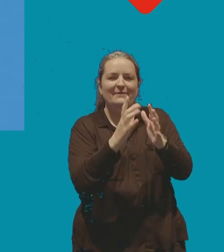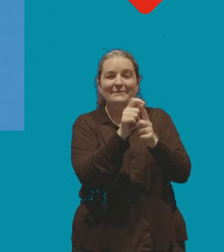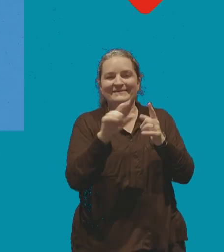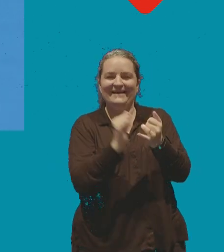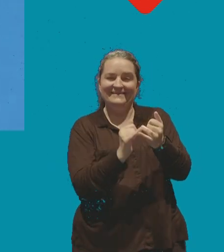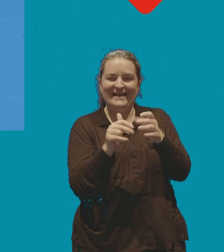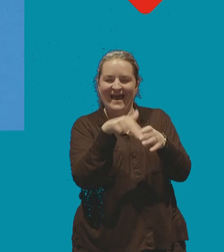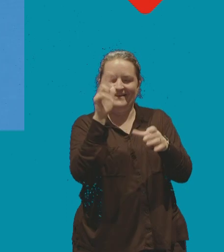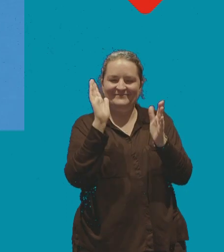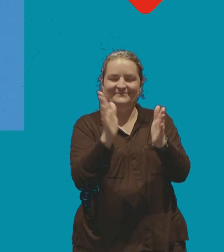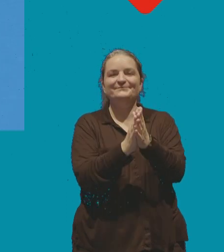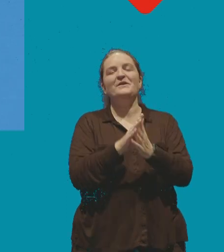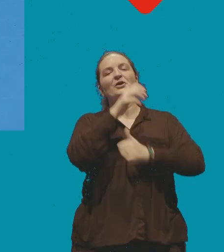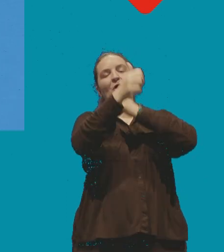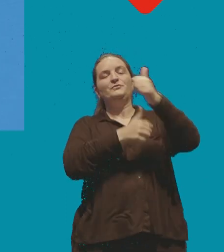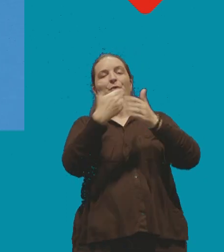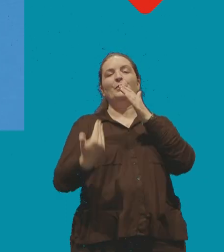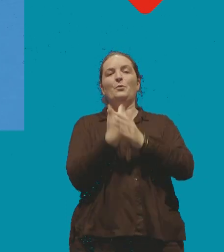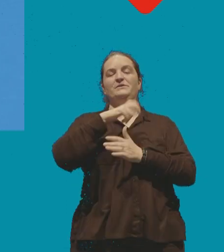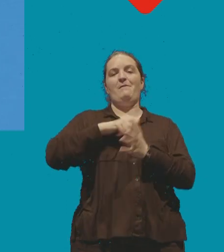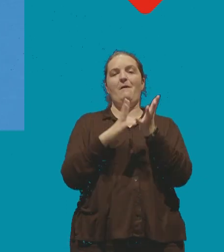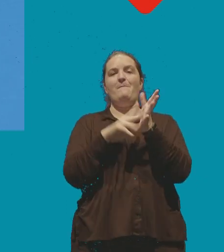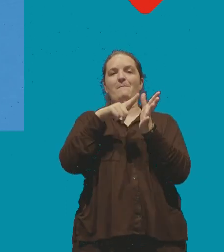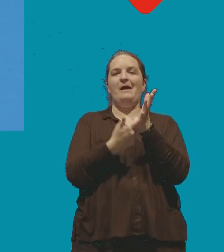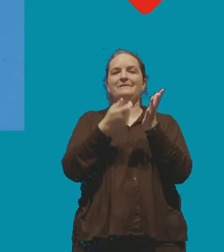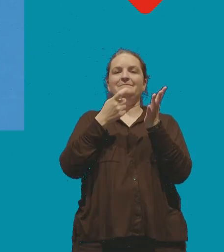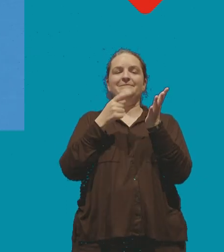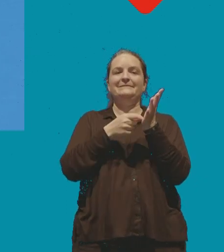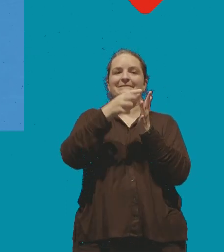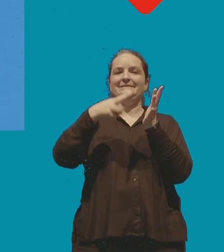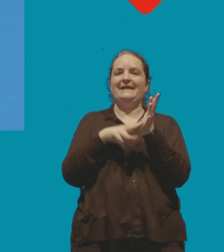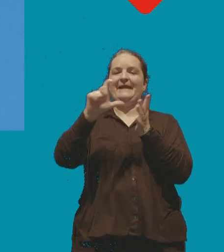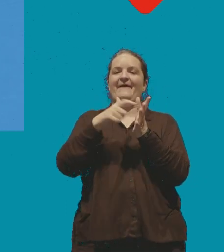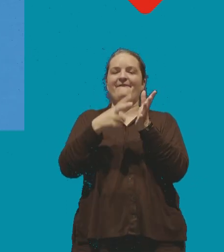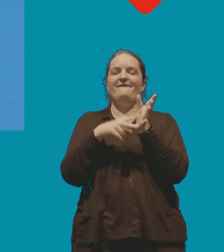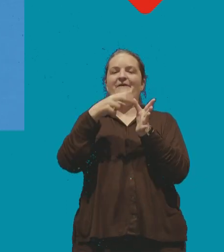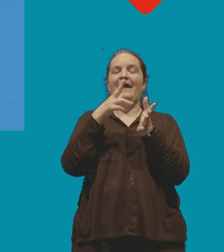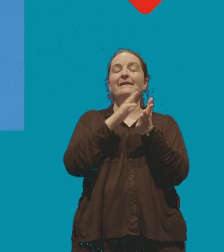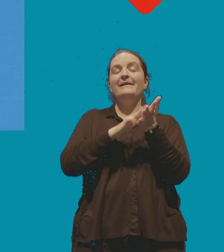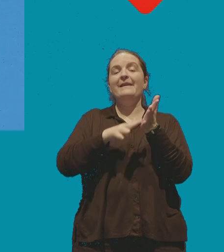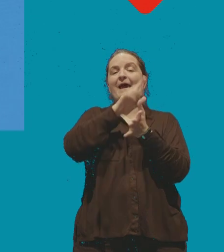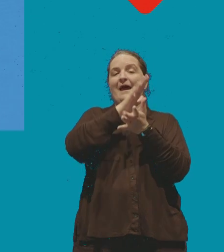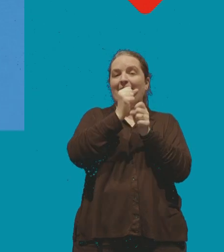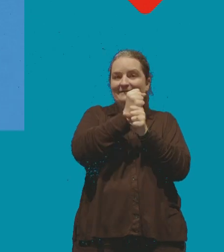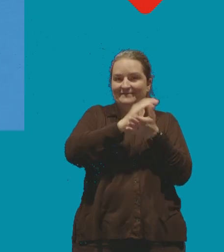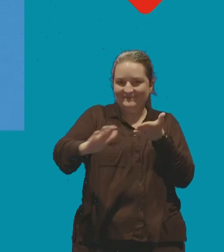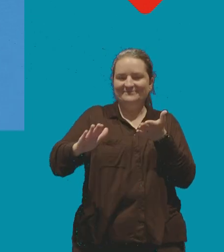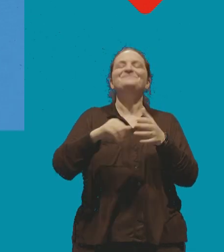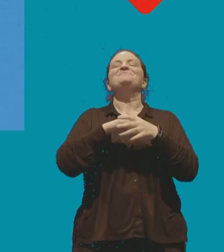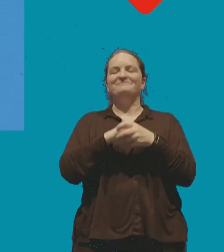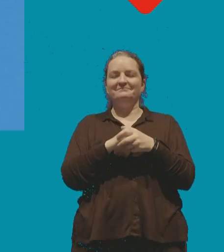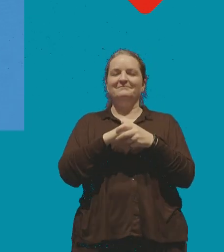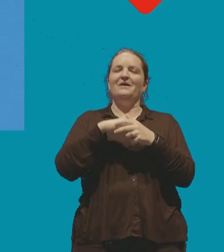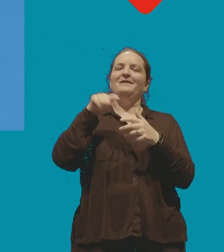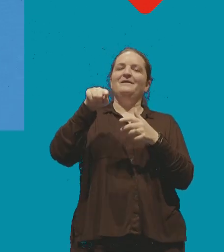Congratulations to our new president, Martin Kavanagh, who worked tirelessly for PCS, and although DWP colleagues will be sad to see you go as their group